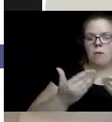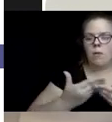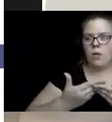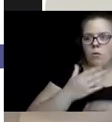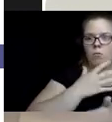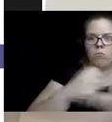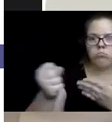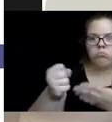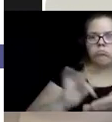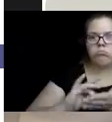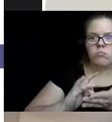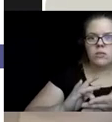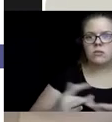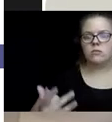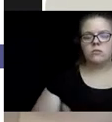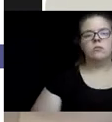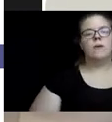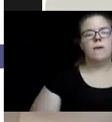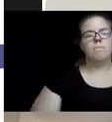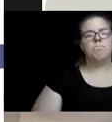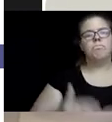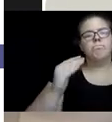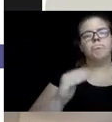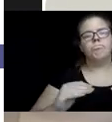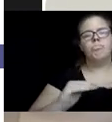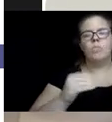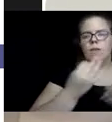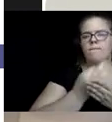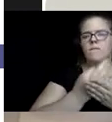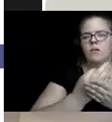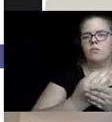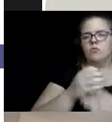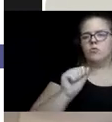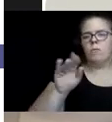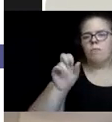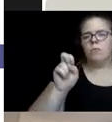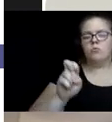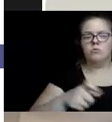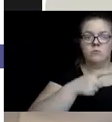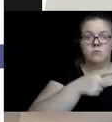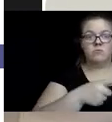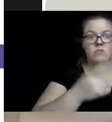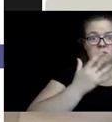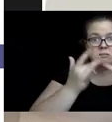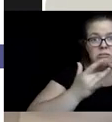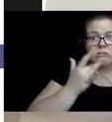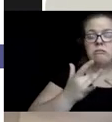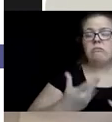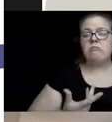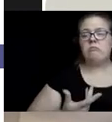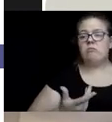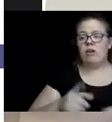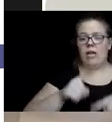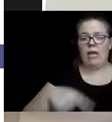gone? Diving into financial abuse, are there missing funds? Are they all of a sudden bouncing checks or not able to